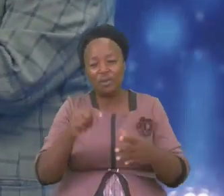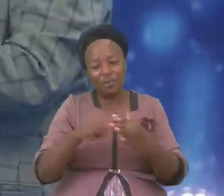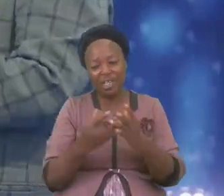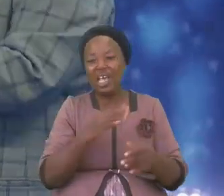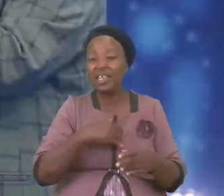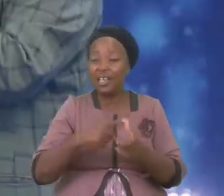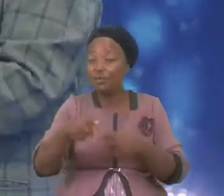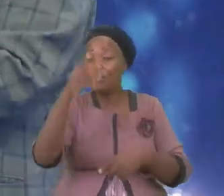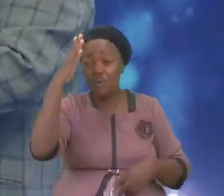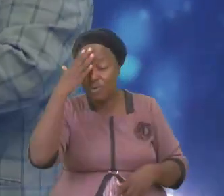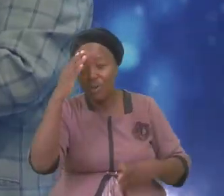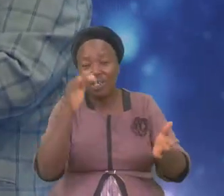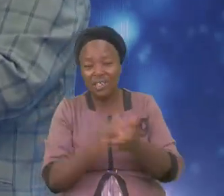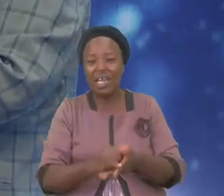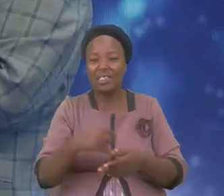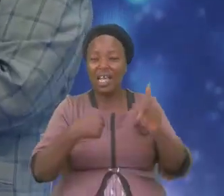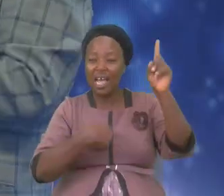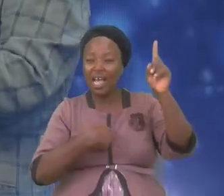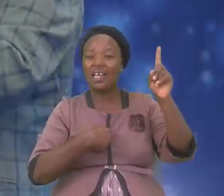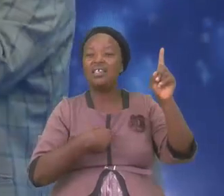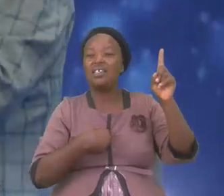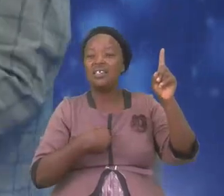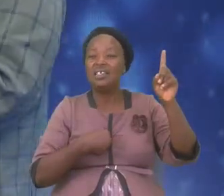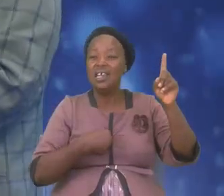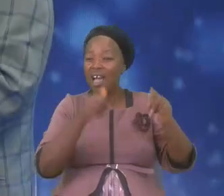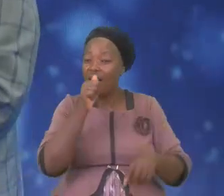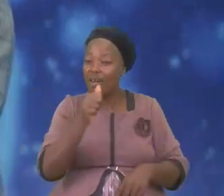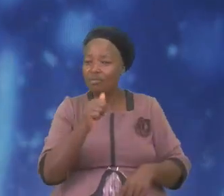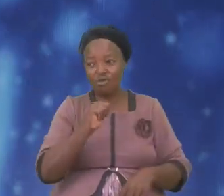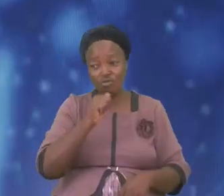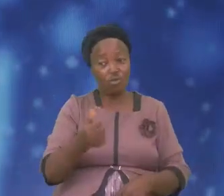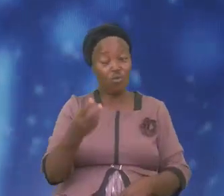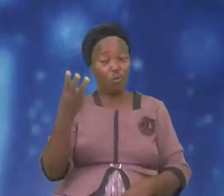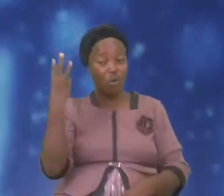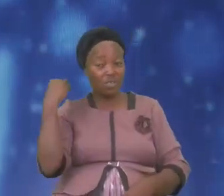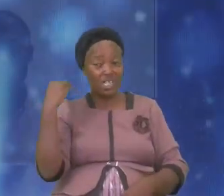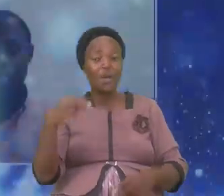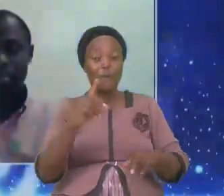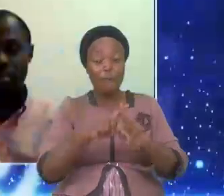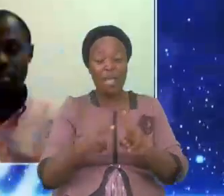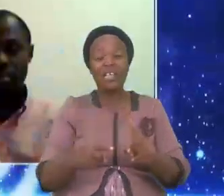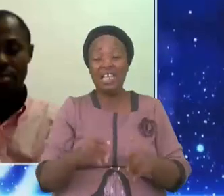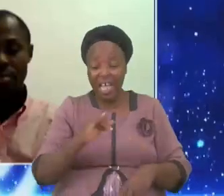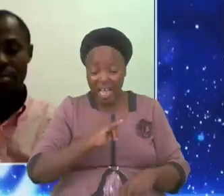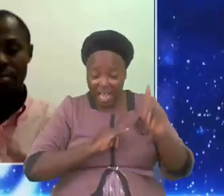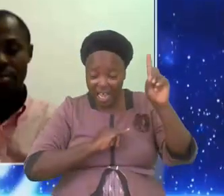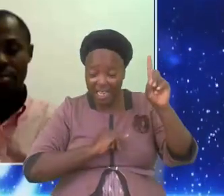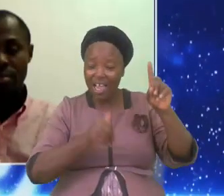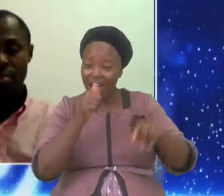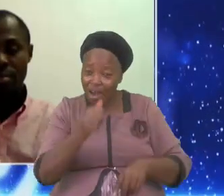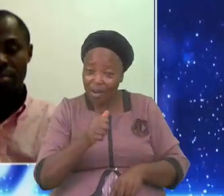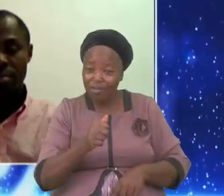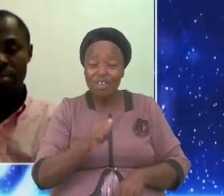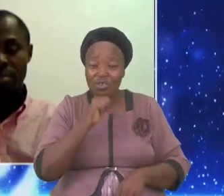I was, I am, not I will be, I am the Lord. Tonight, you will know